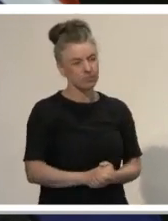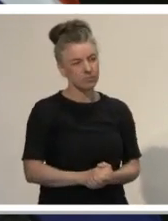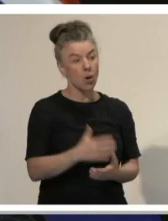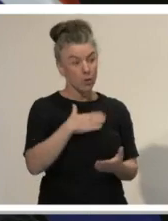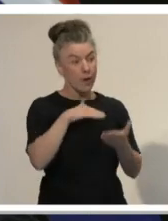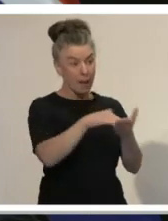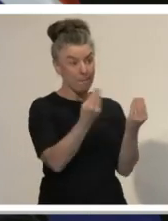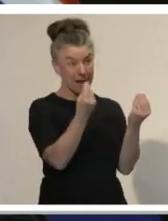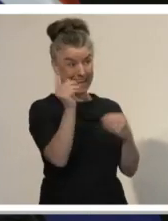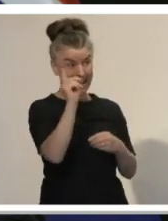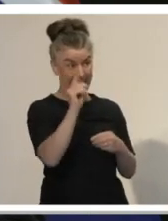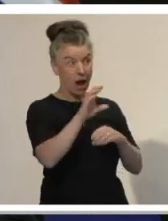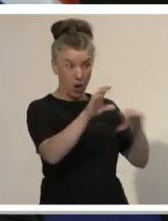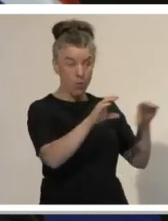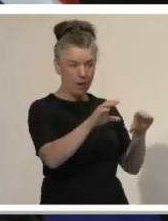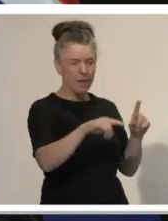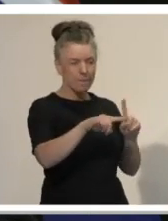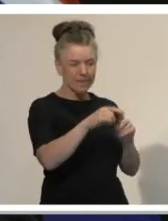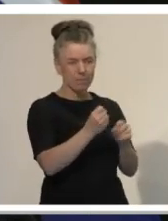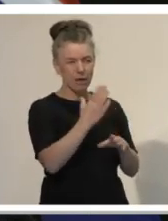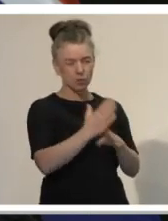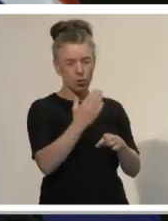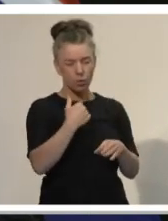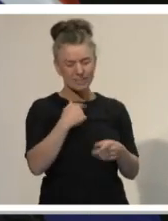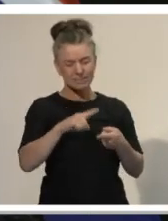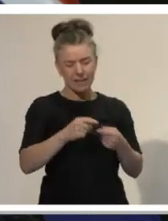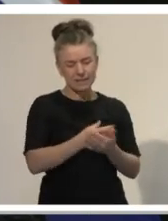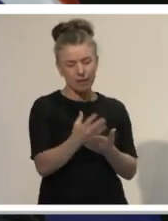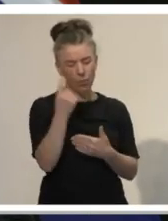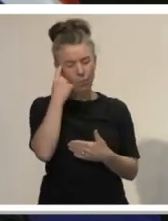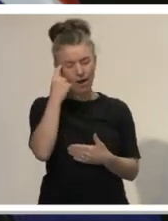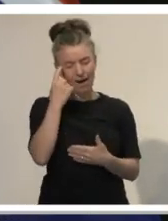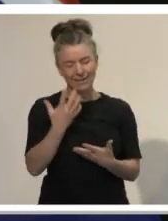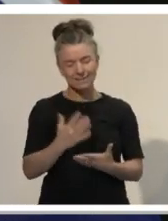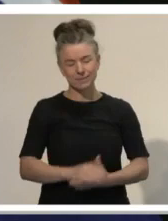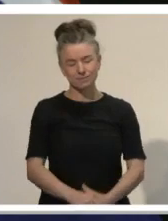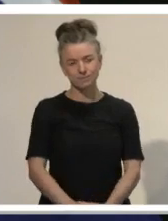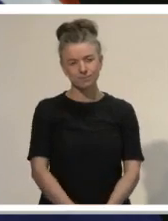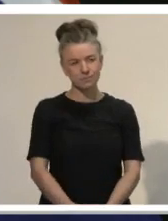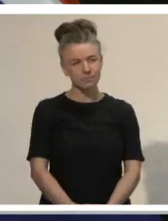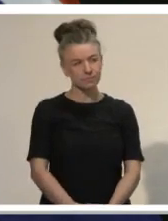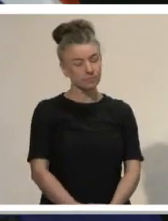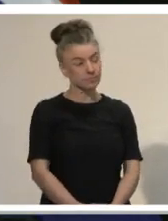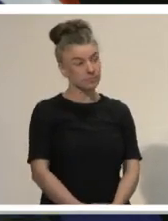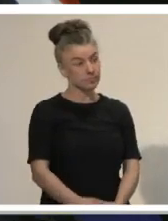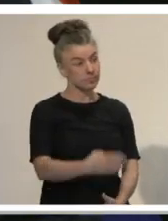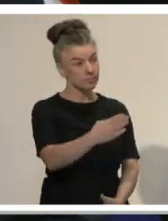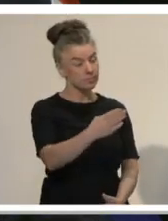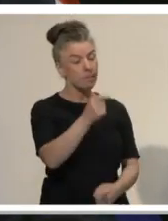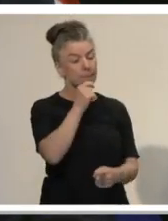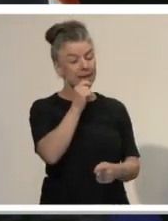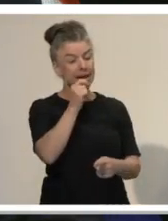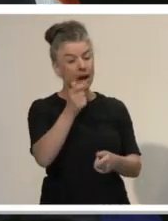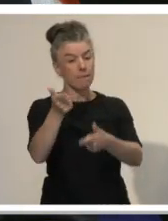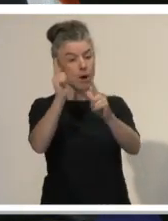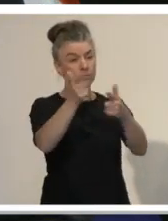cash flow, we also wanted to make sure that there was prudent spending of taxpayer money. Have you had any indication from media bosses about how many